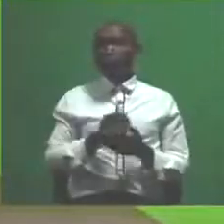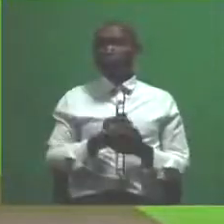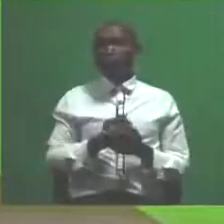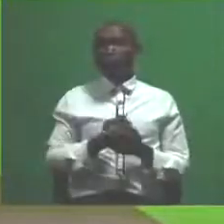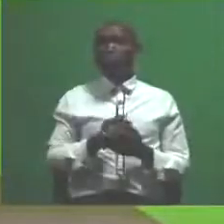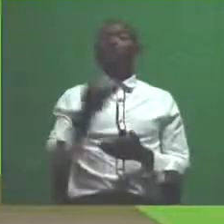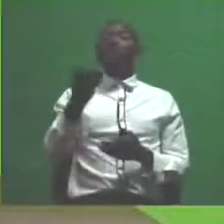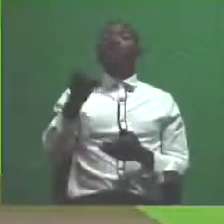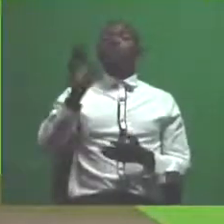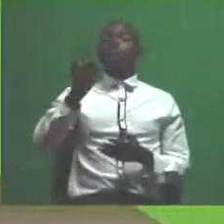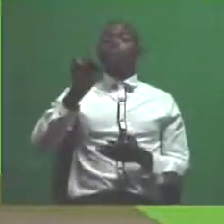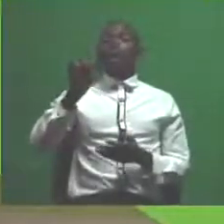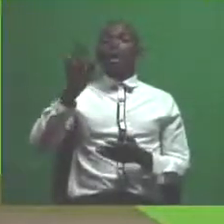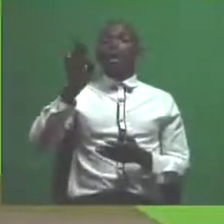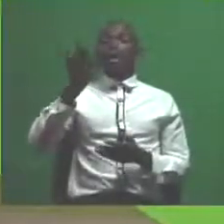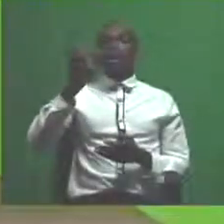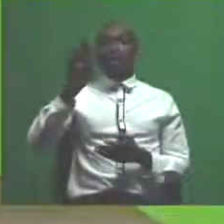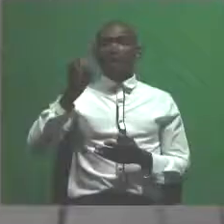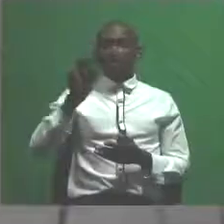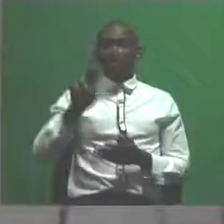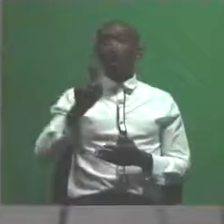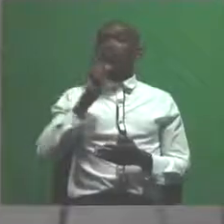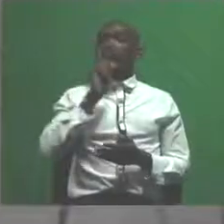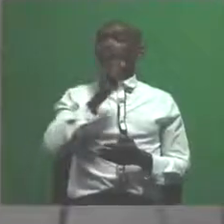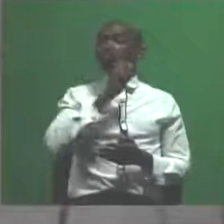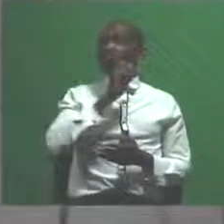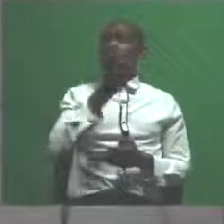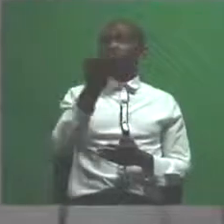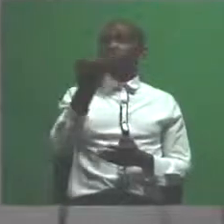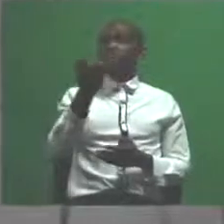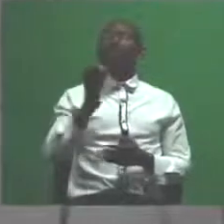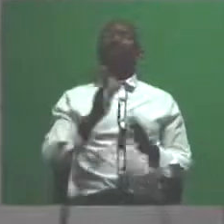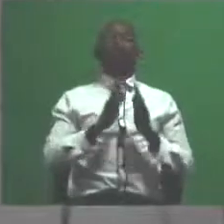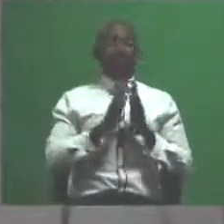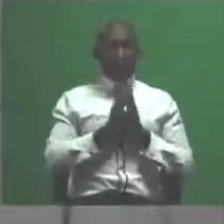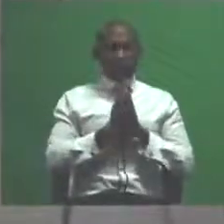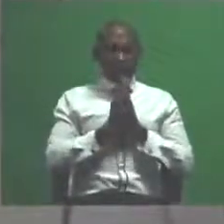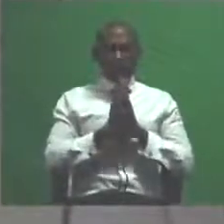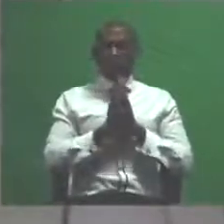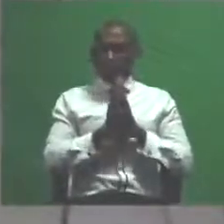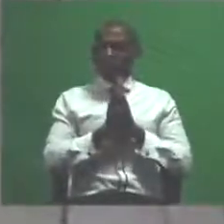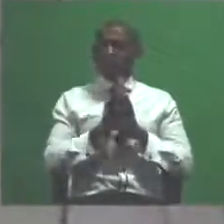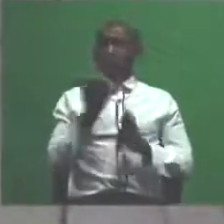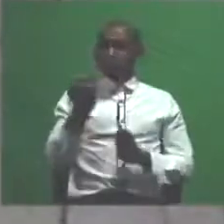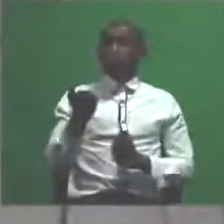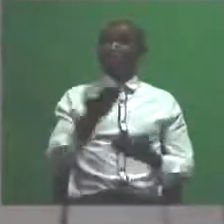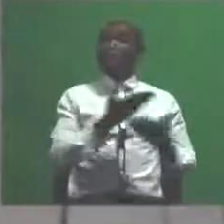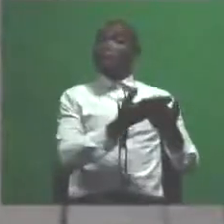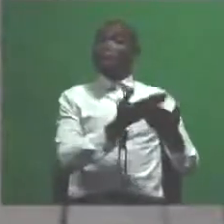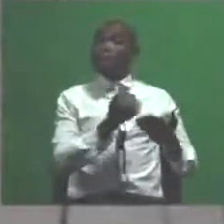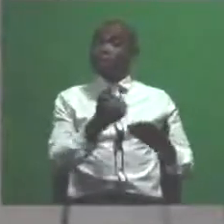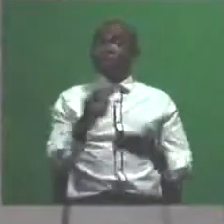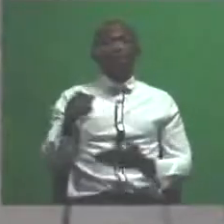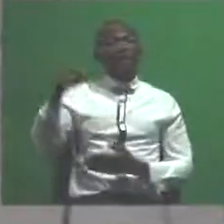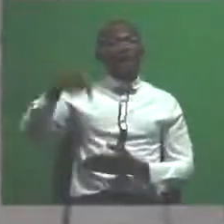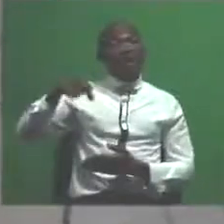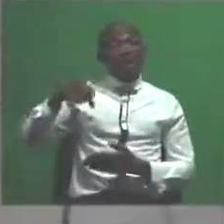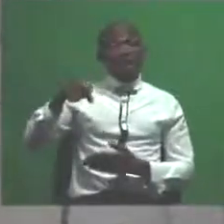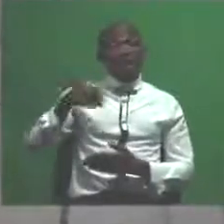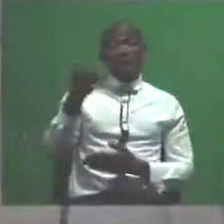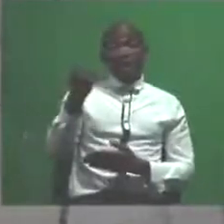Yes, Mariam. Thank you. Yeah, because here we say